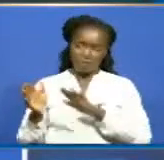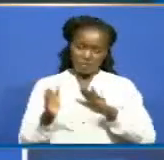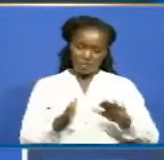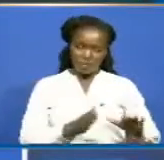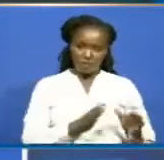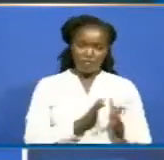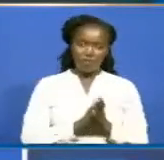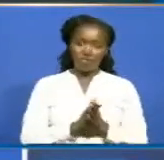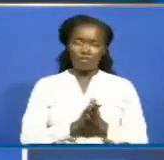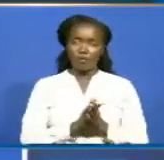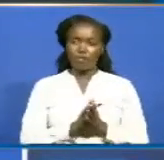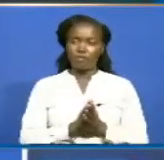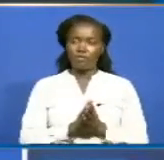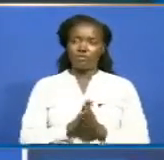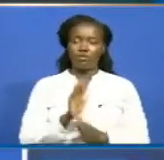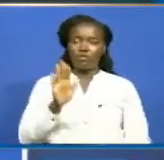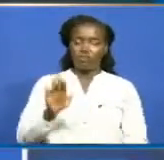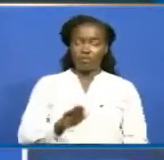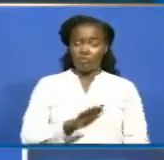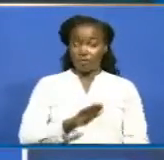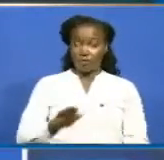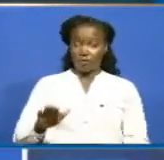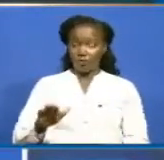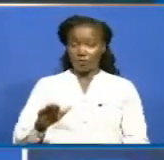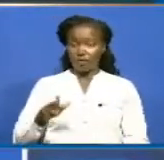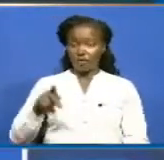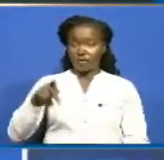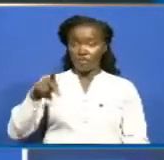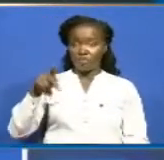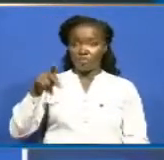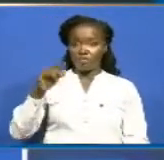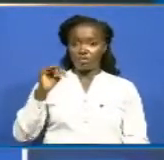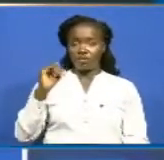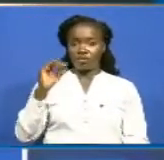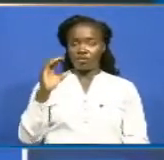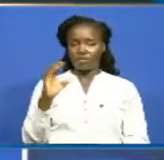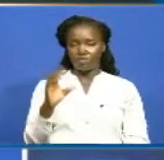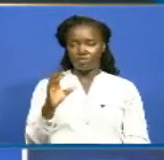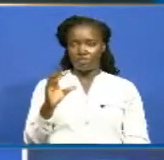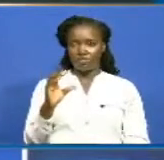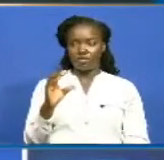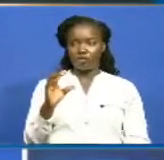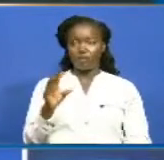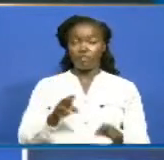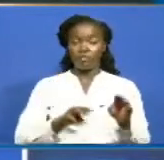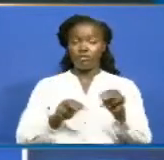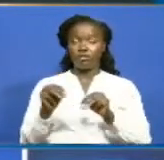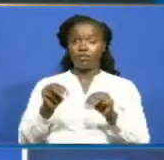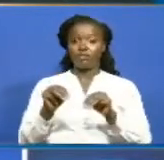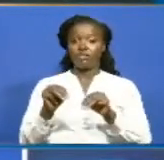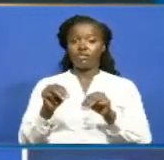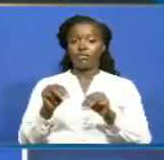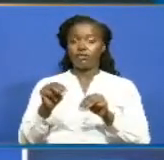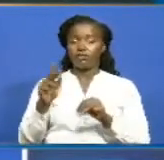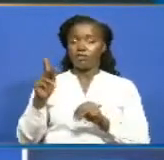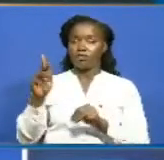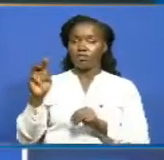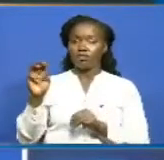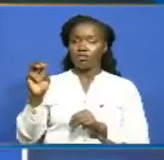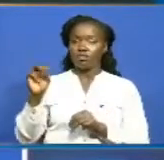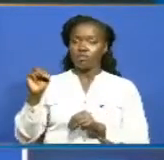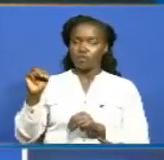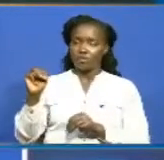And the National Assembly's Public Investments Committee has given the management of Kenya Medical Supplies Authority an ultimatum